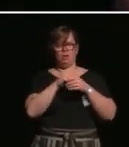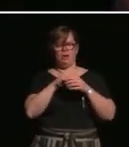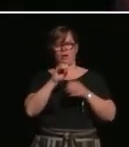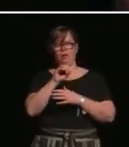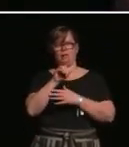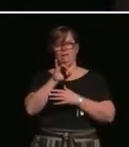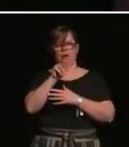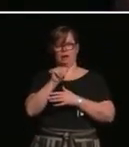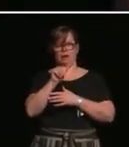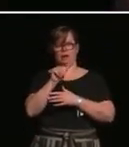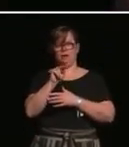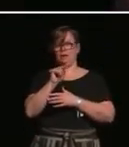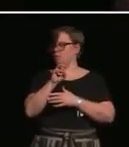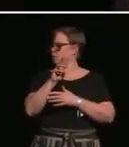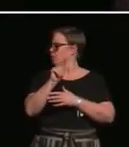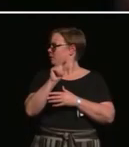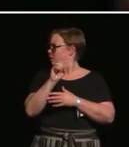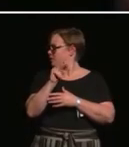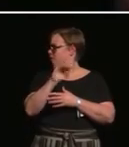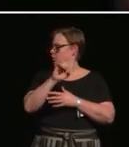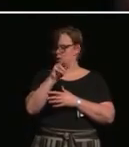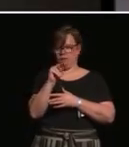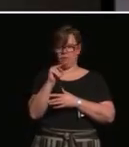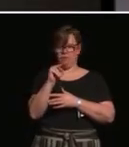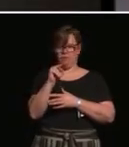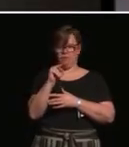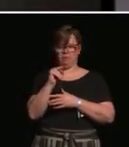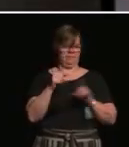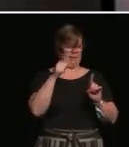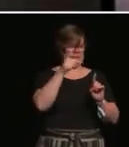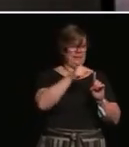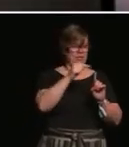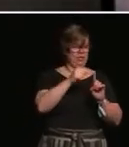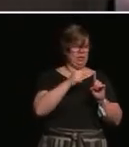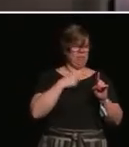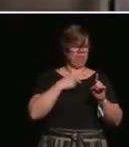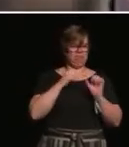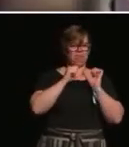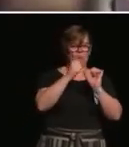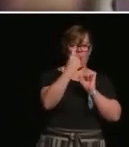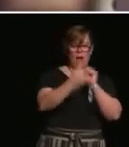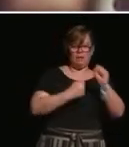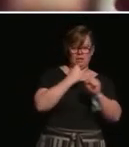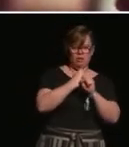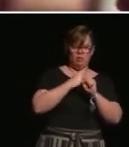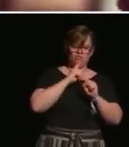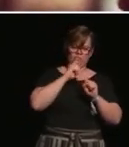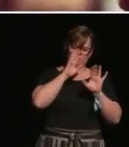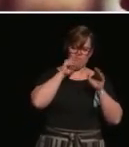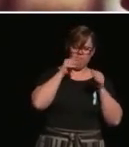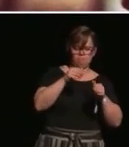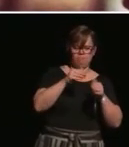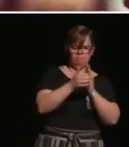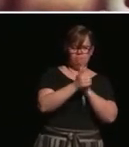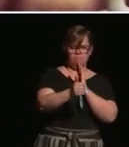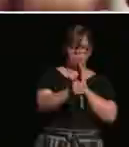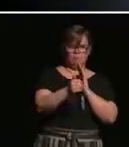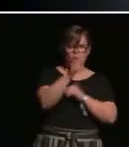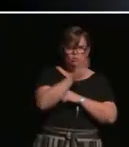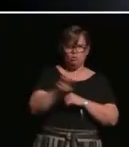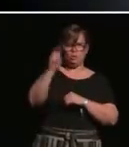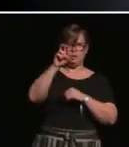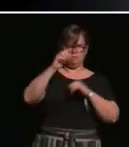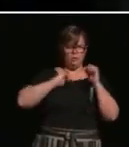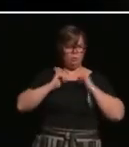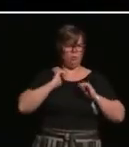you. It's been a long time. Ian spent the next years honing her skills while touring, performing, recording, and writing.